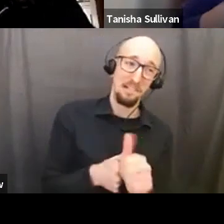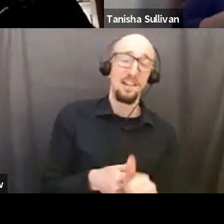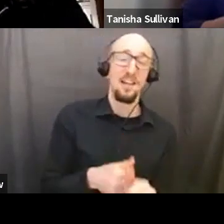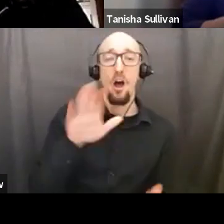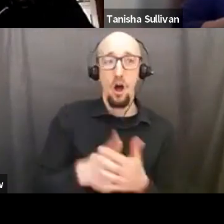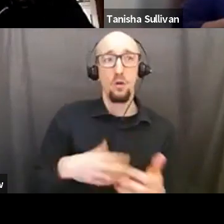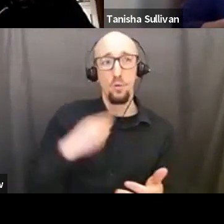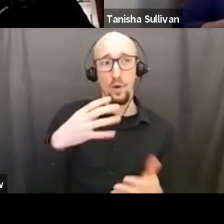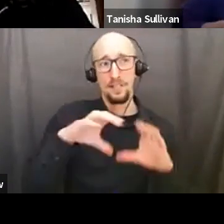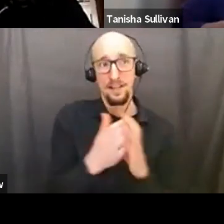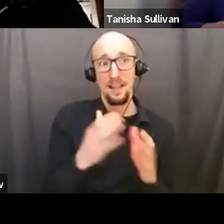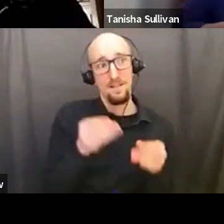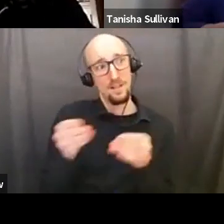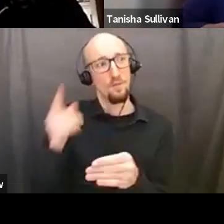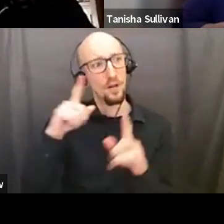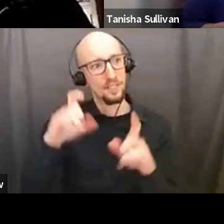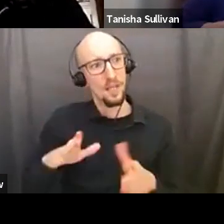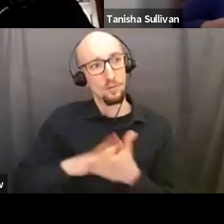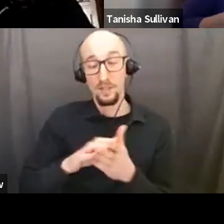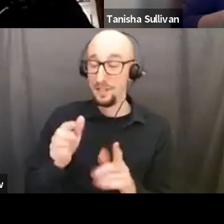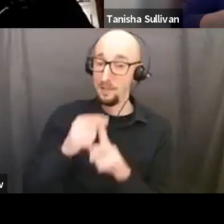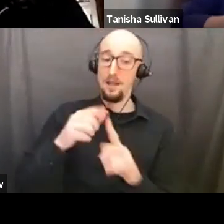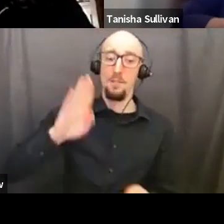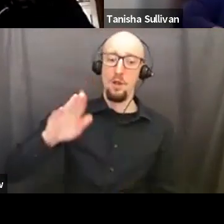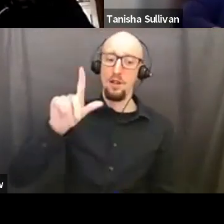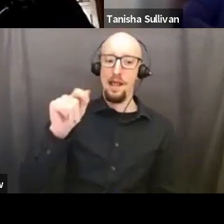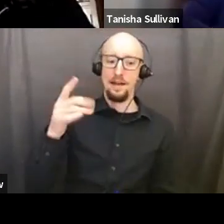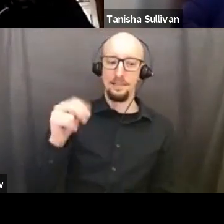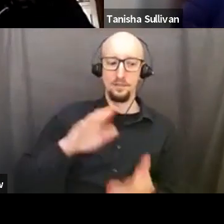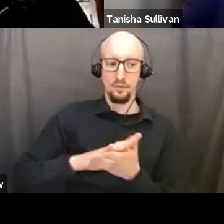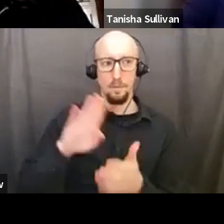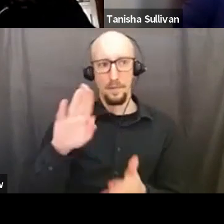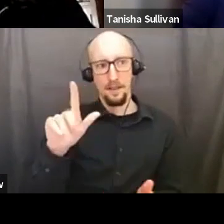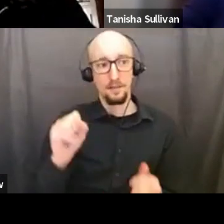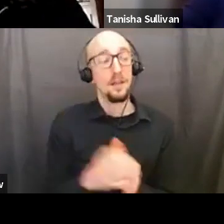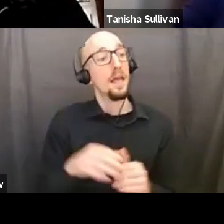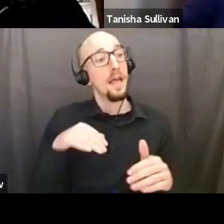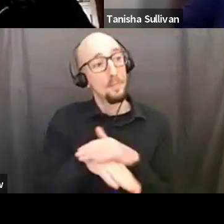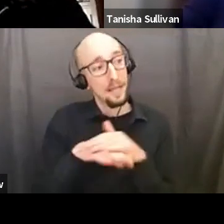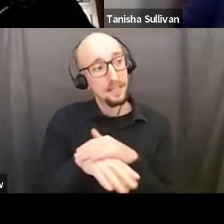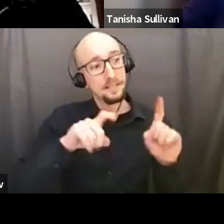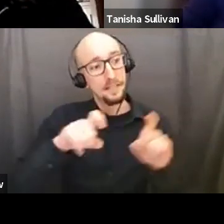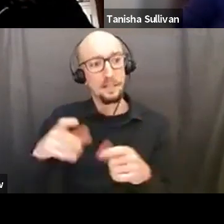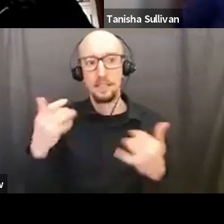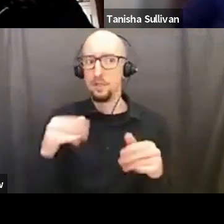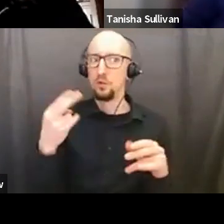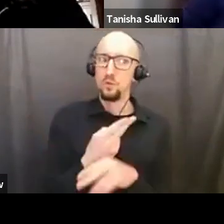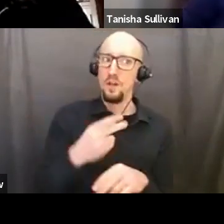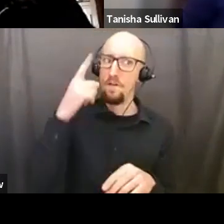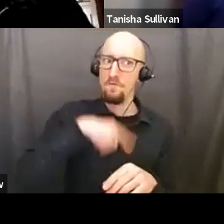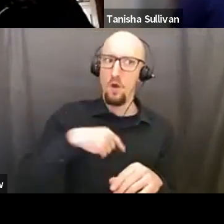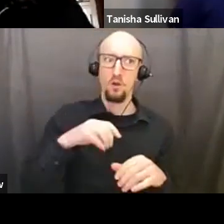for the exam schools, most especially Boston Latin School. Admissions continues to use false and rigged systems of